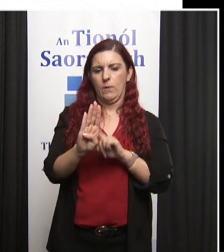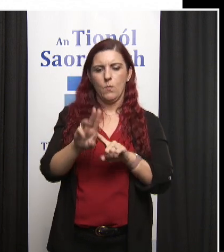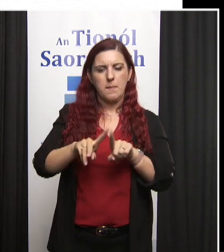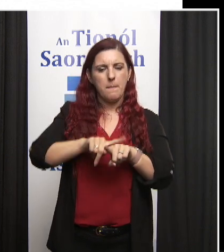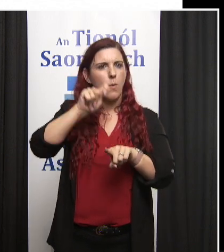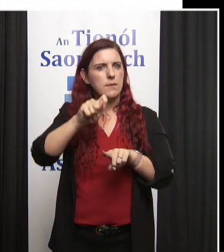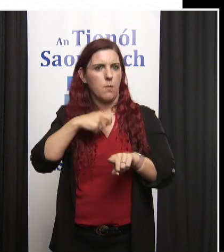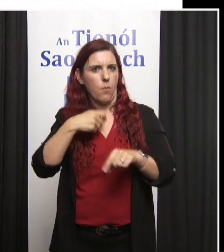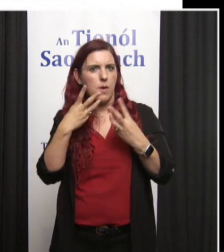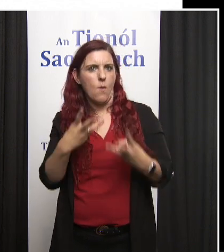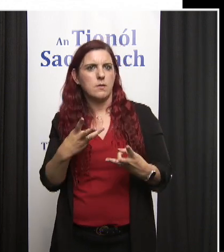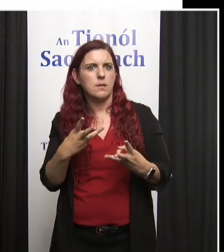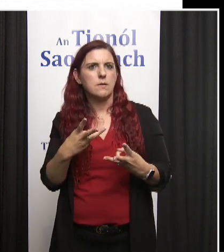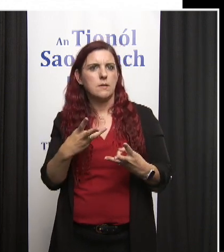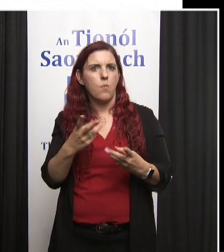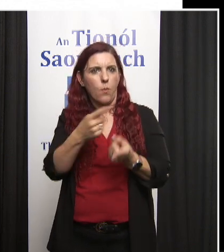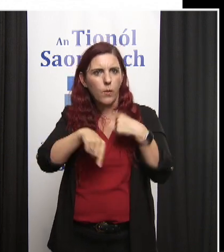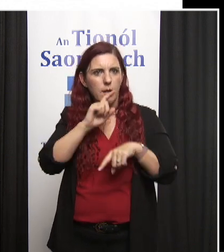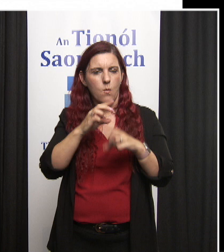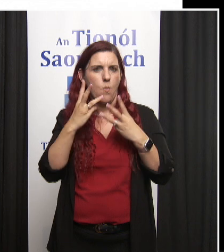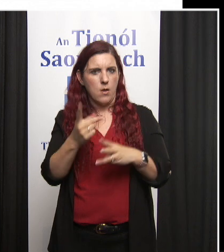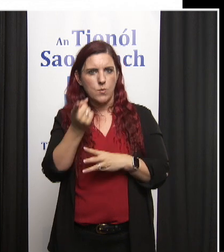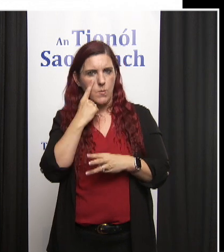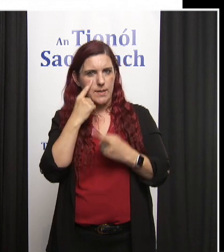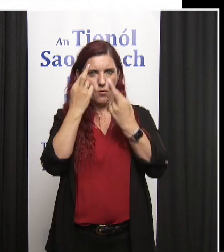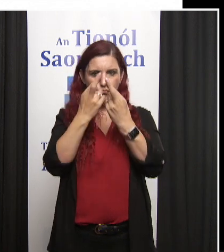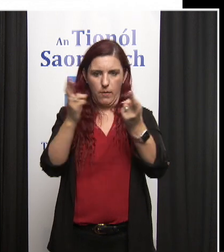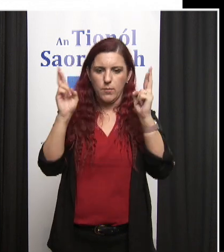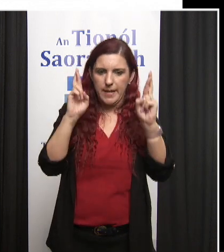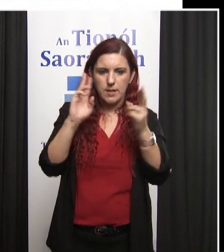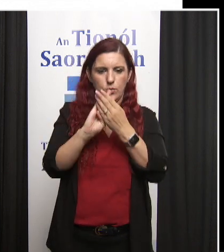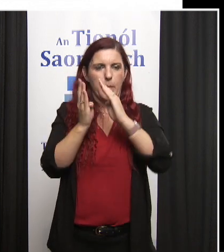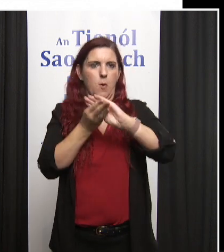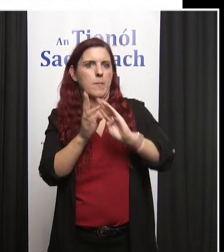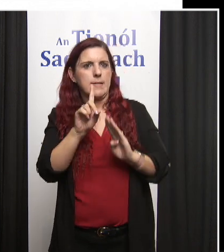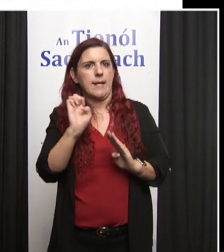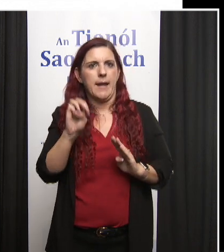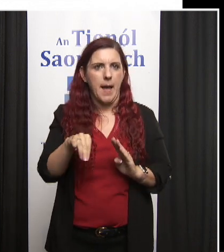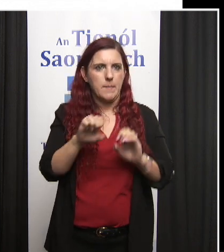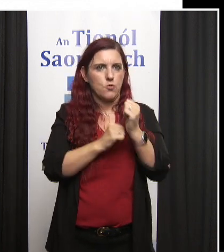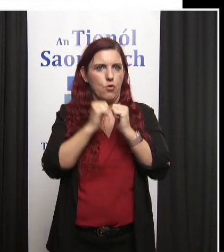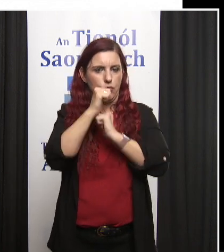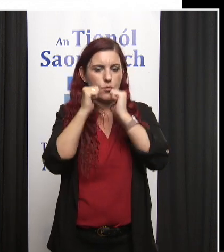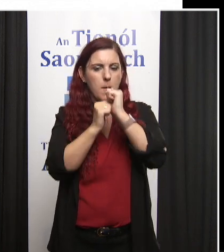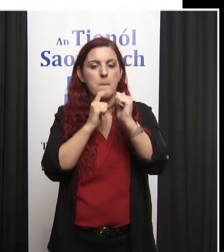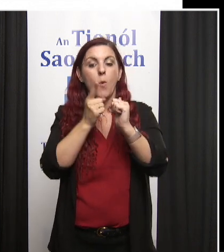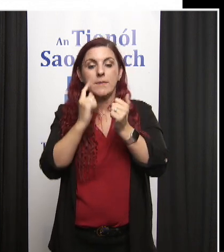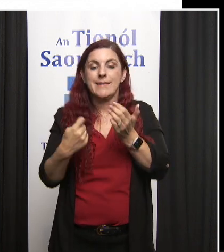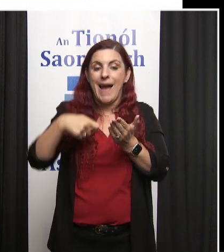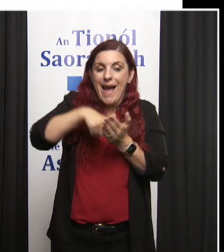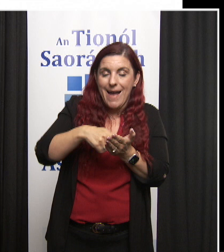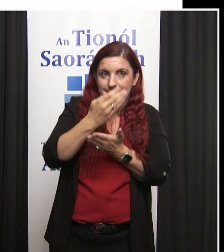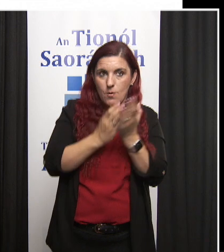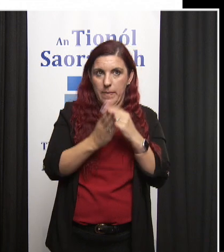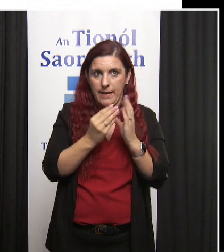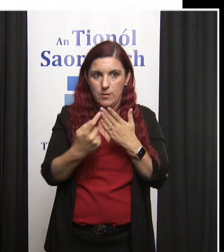inclined to what we were looking at and what we wanted to see represented as the directly elected mayor, but we did add a couple of bits in.